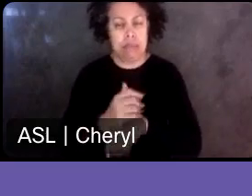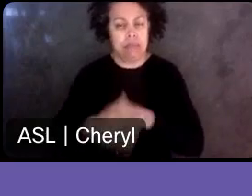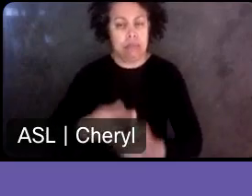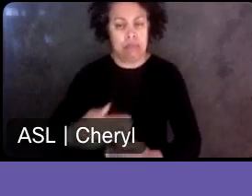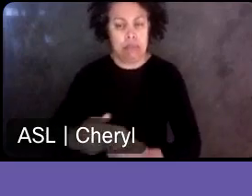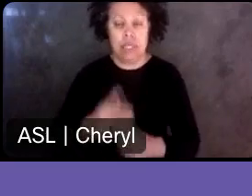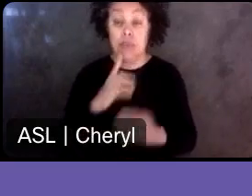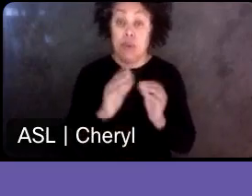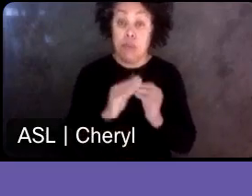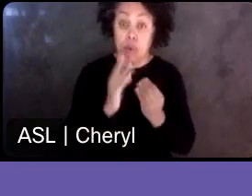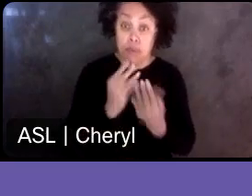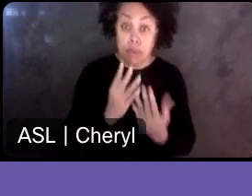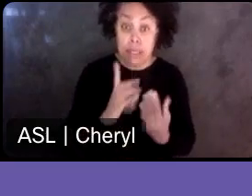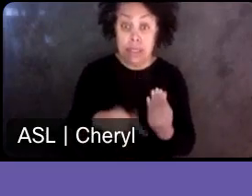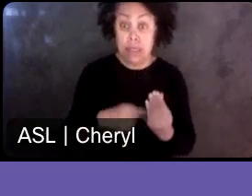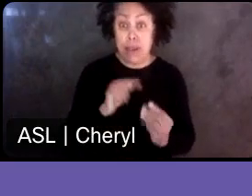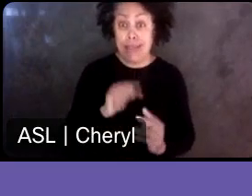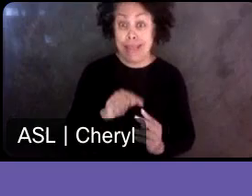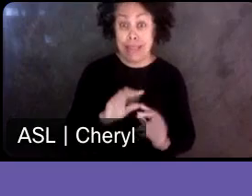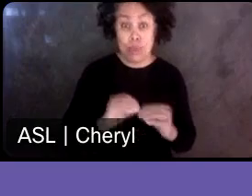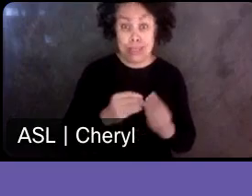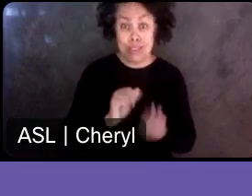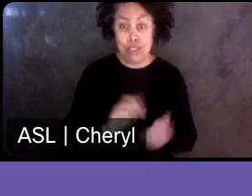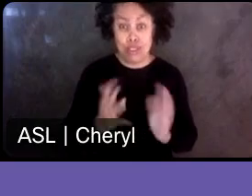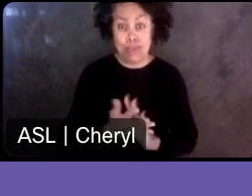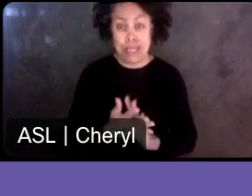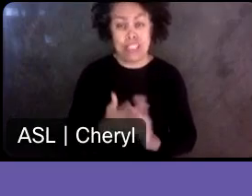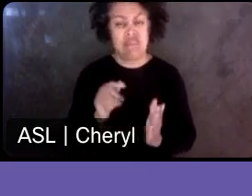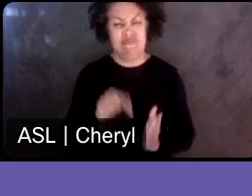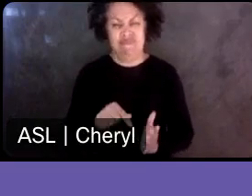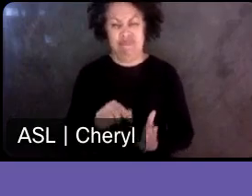more information about organizational transformation.